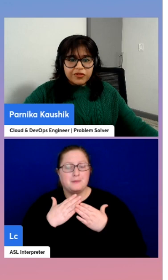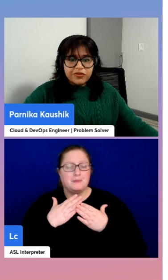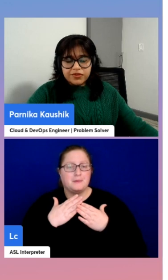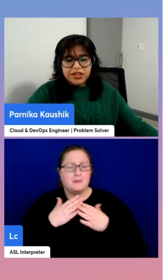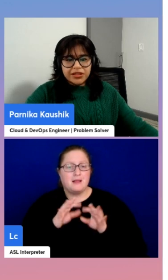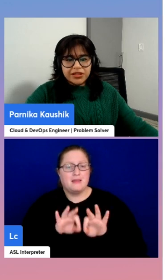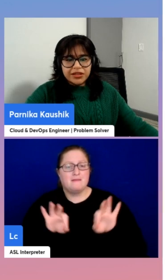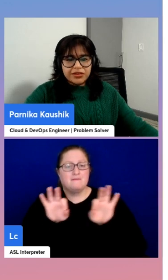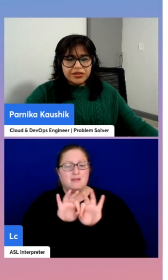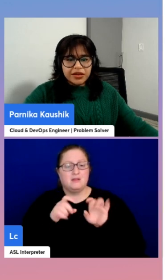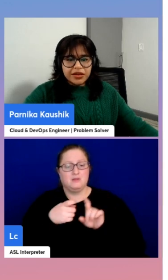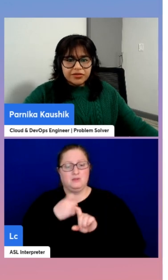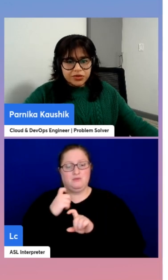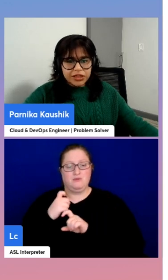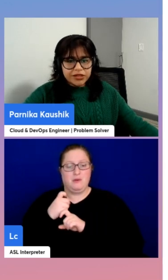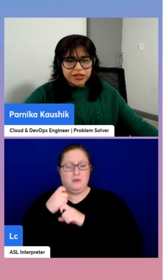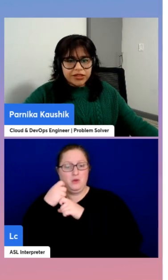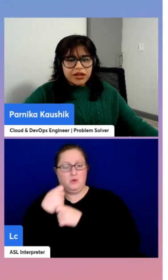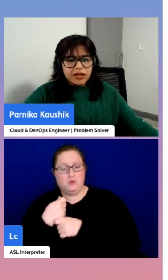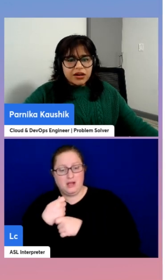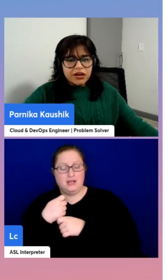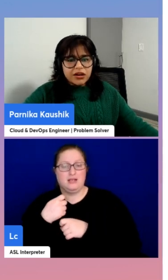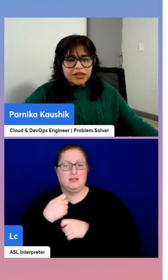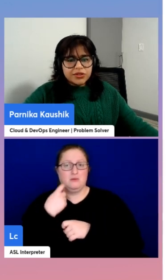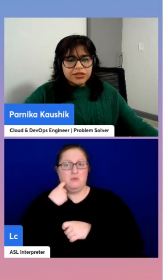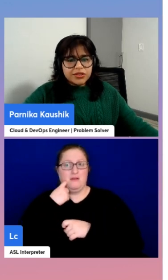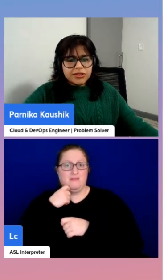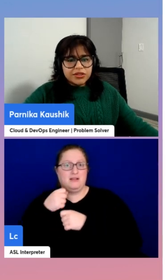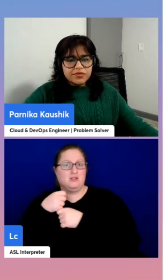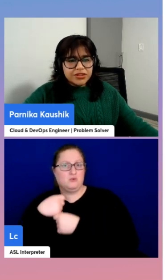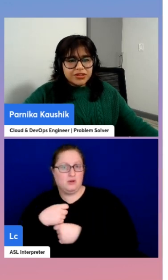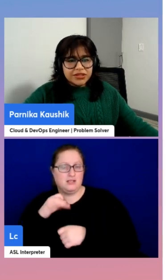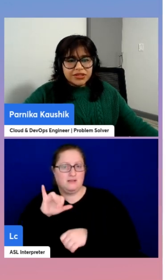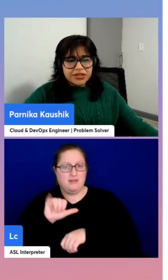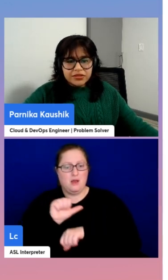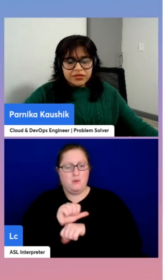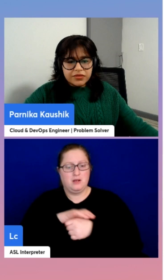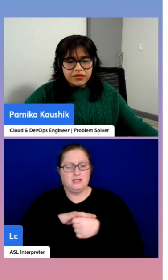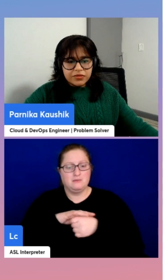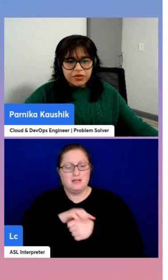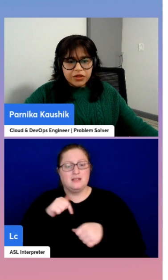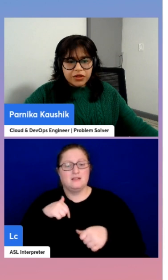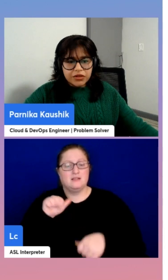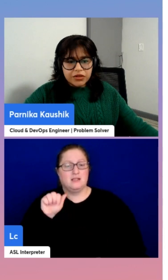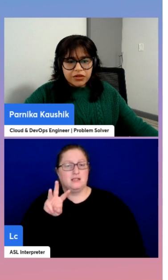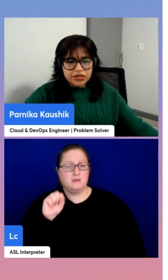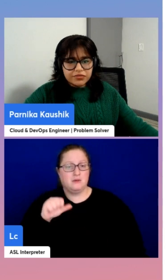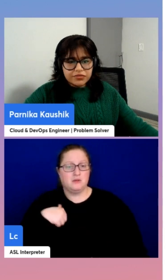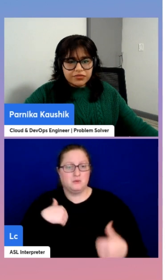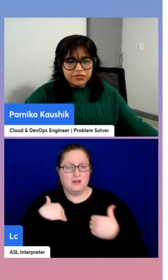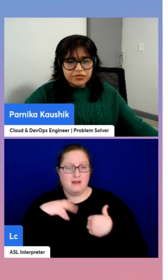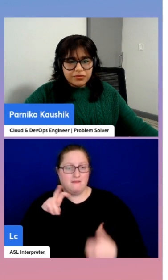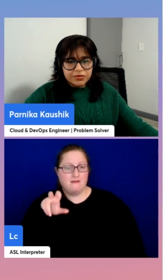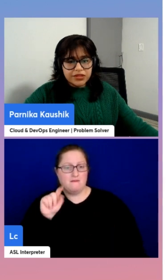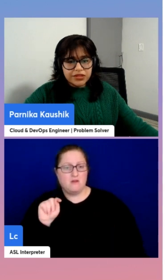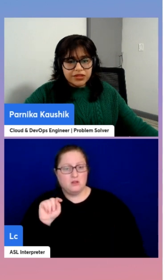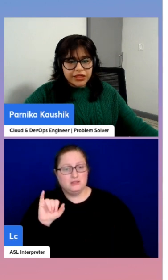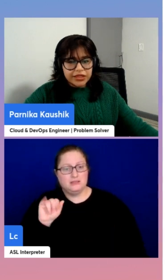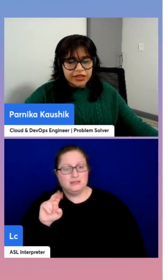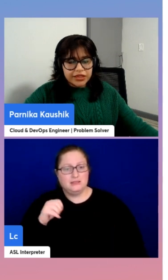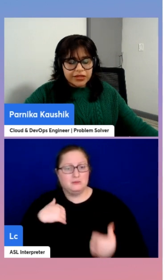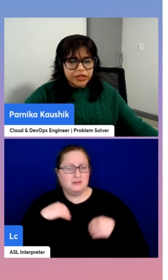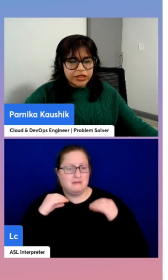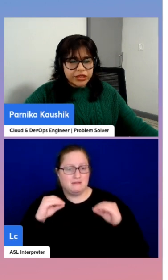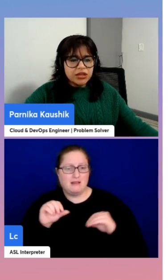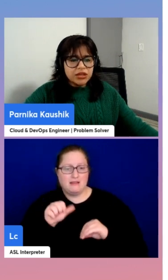from the previous run and then that workspace was created. On the AWS environment, we just have that Vault instance. We have really nothing else as